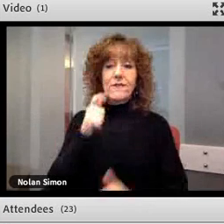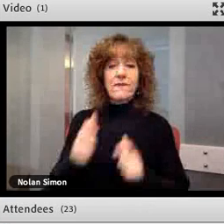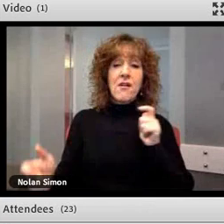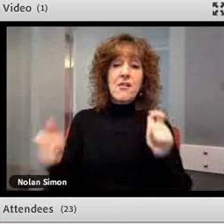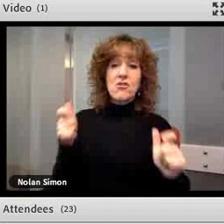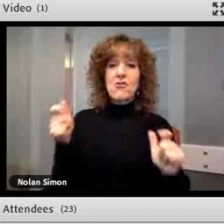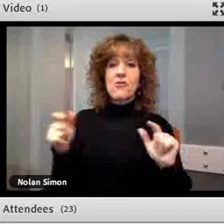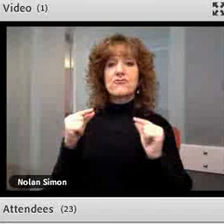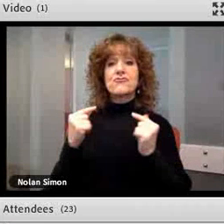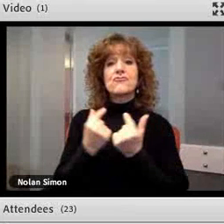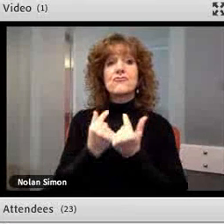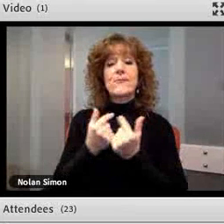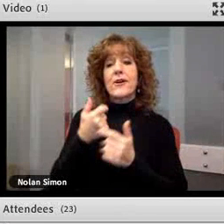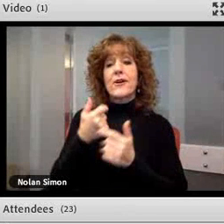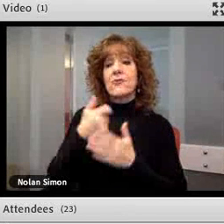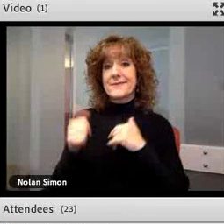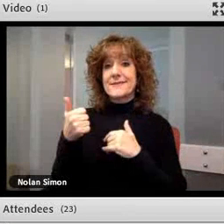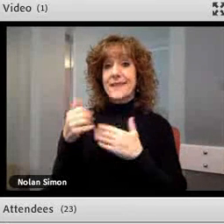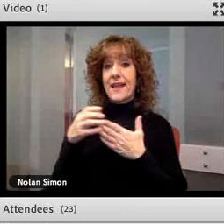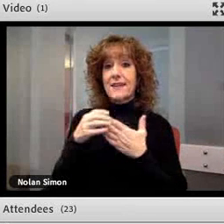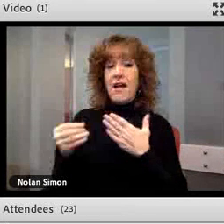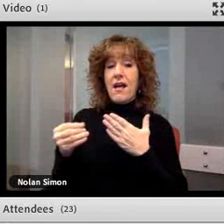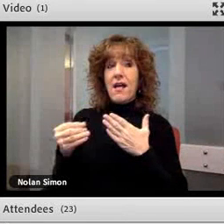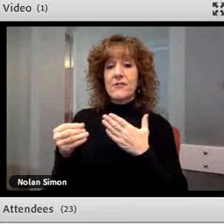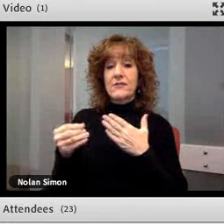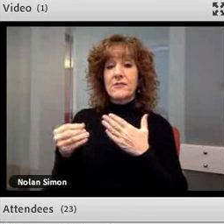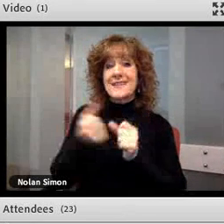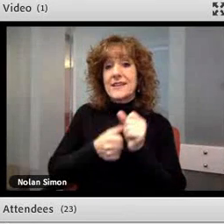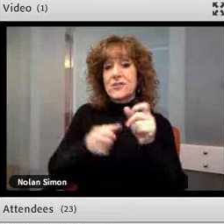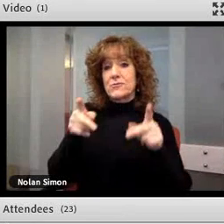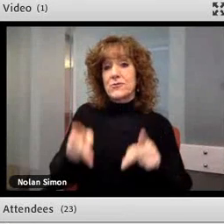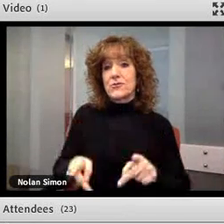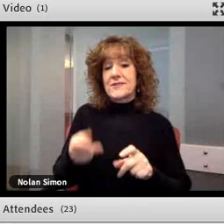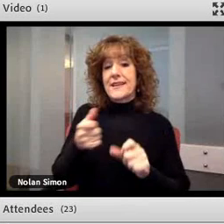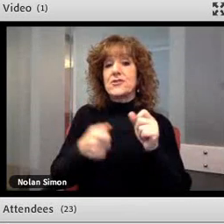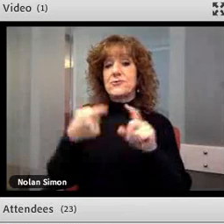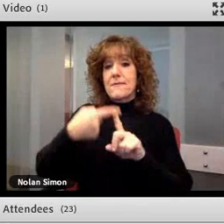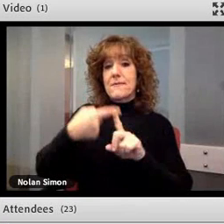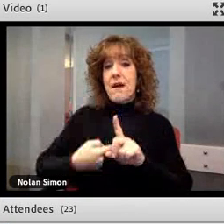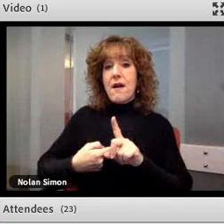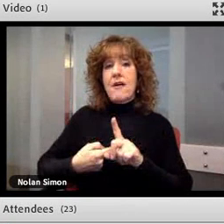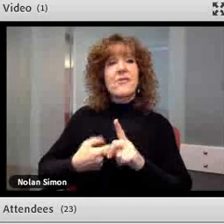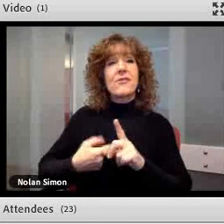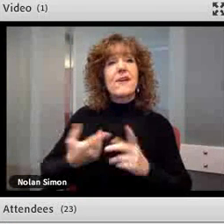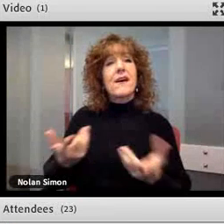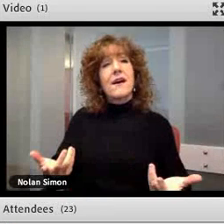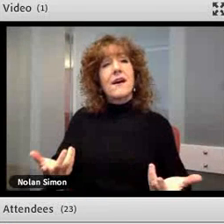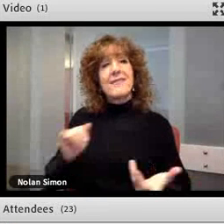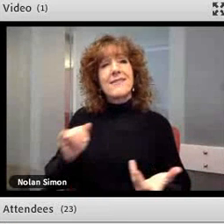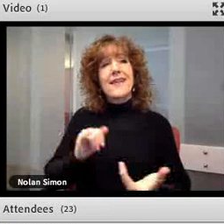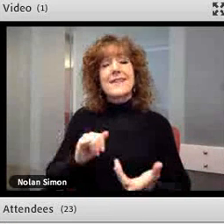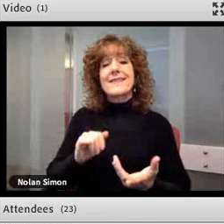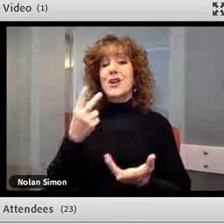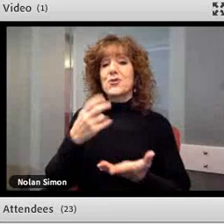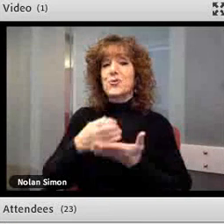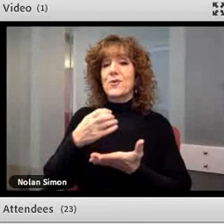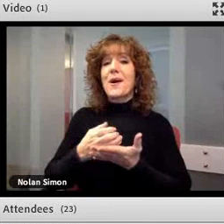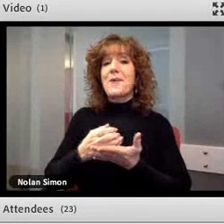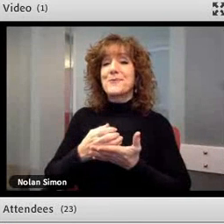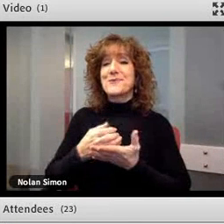large group, it's only $10 for a person per month. Which is, like I say, is about 2 cups of coffee